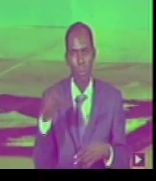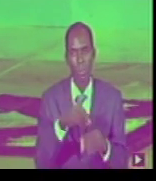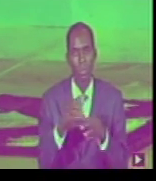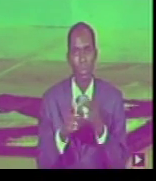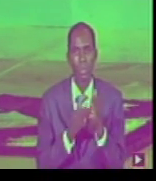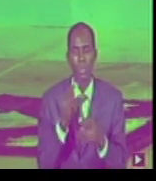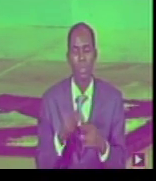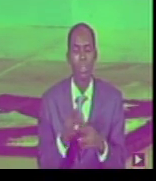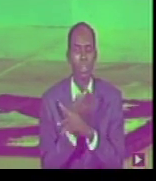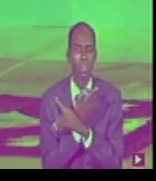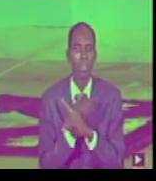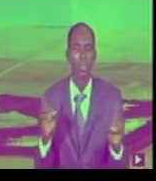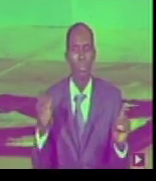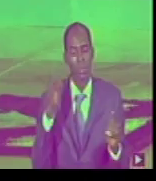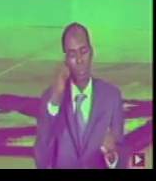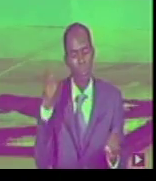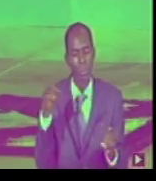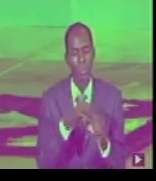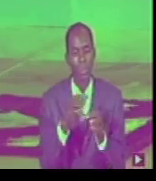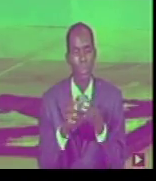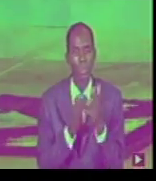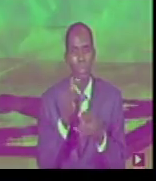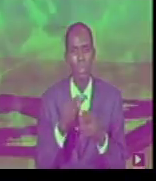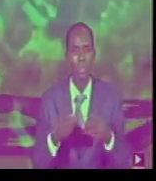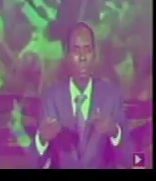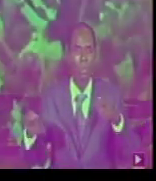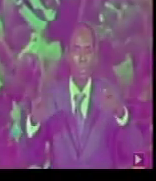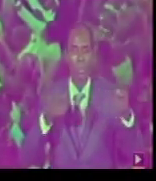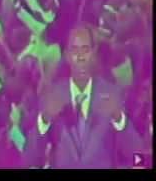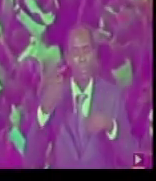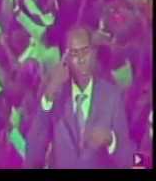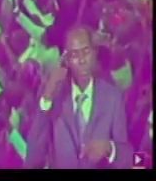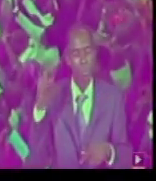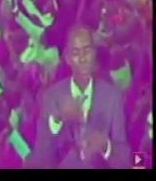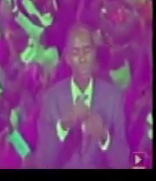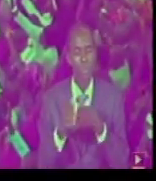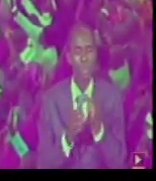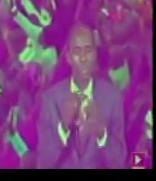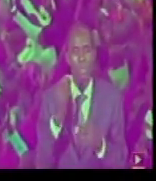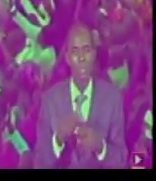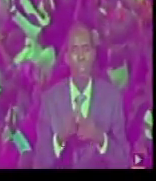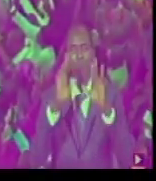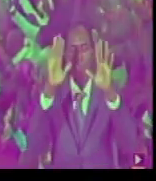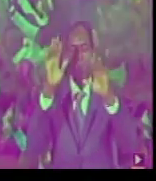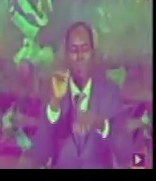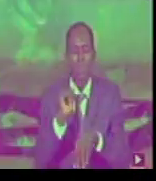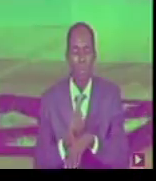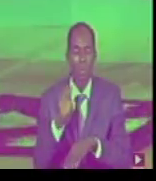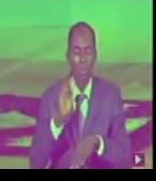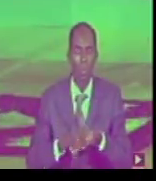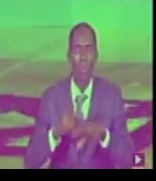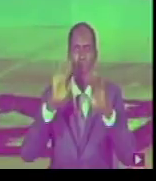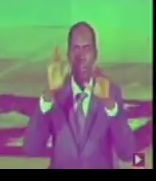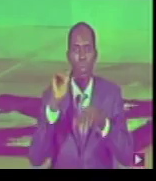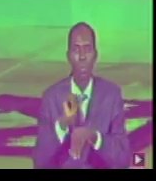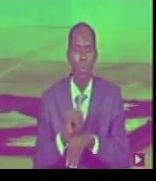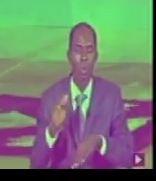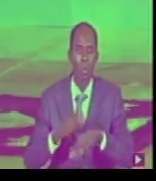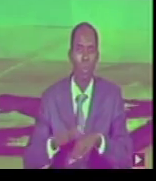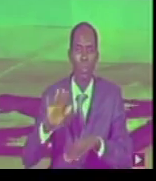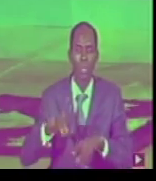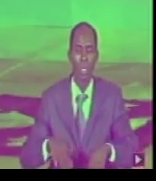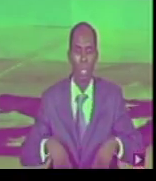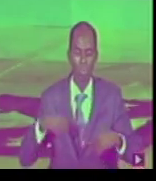Deliverance. Dominion. Miracles upon miracles all over your life. Rise up